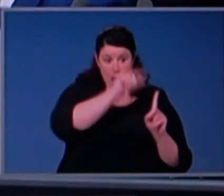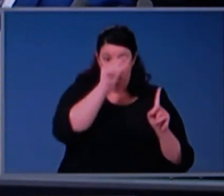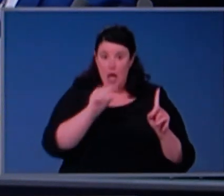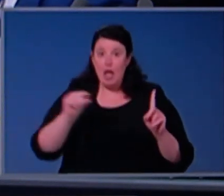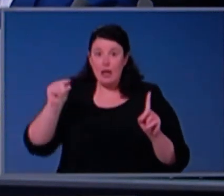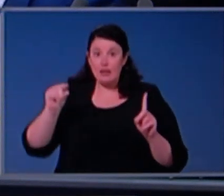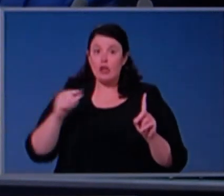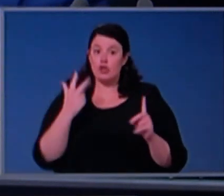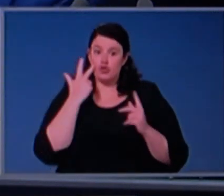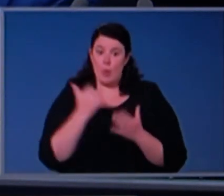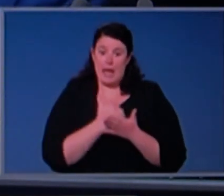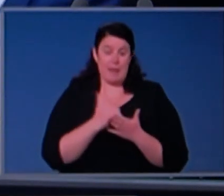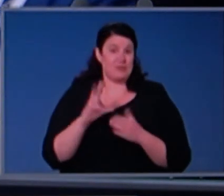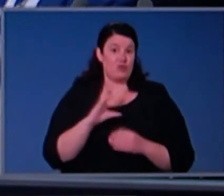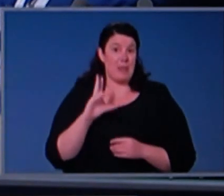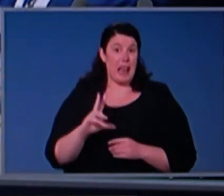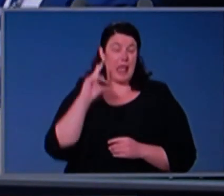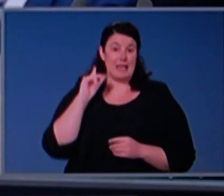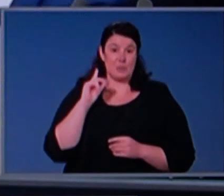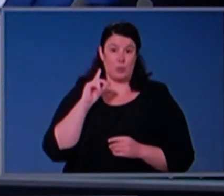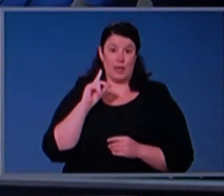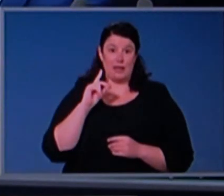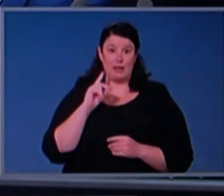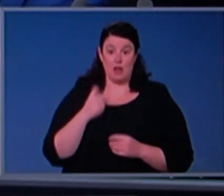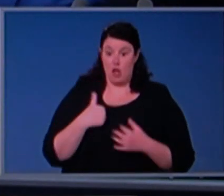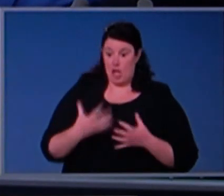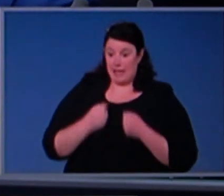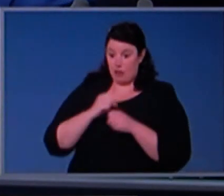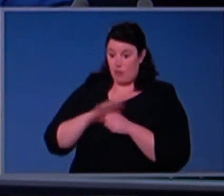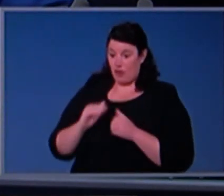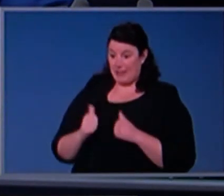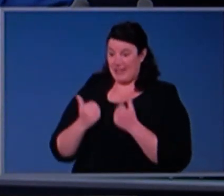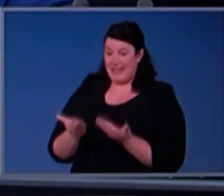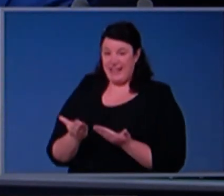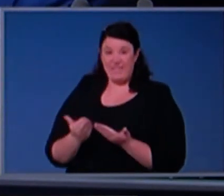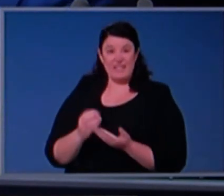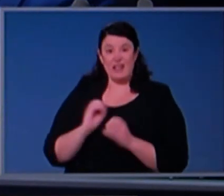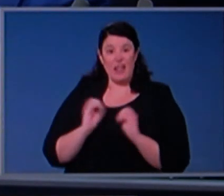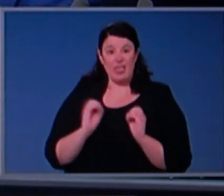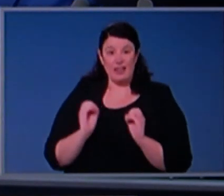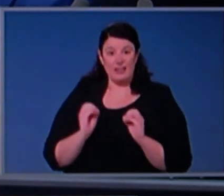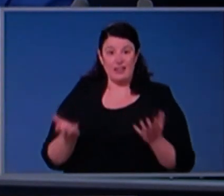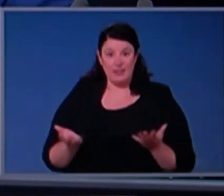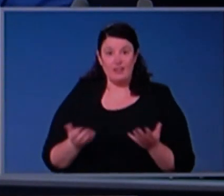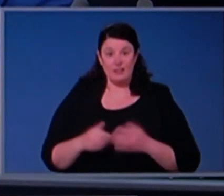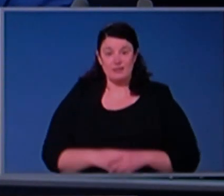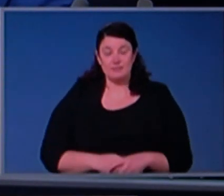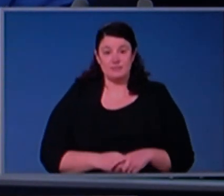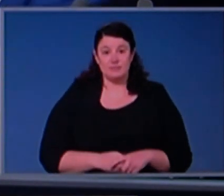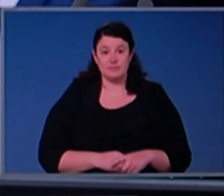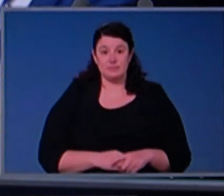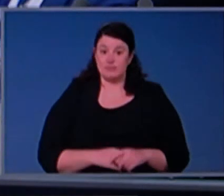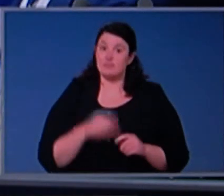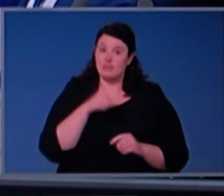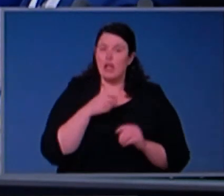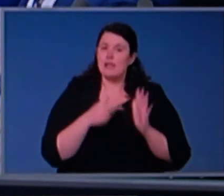modelling of last week, everyone is below 1, even Tasmania, which had this little outbreak in northwest Tasmania, the middle of the dark